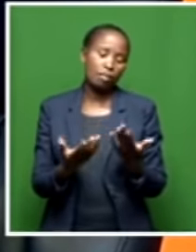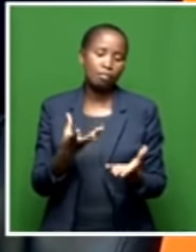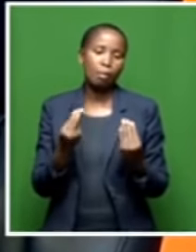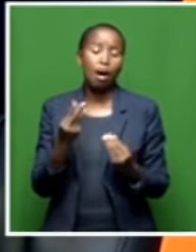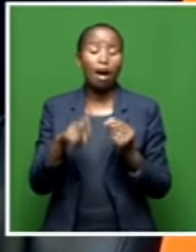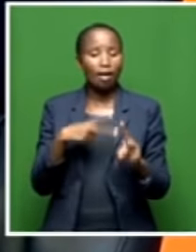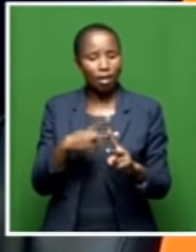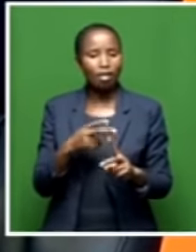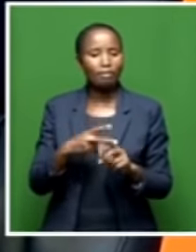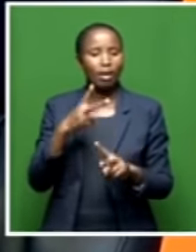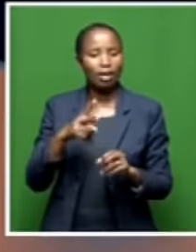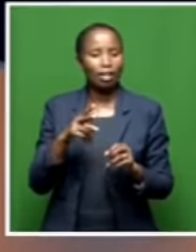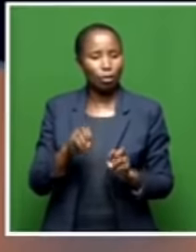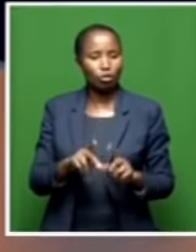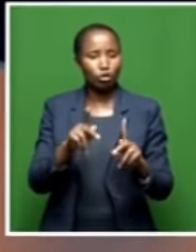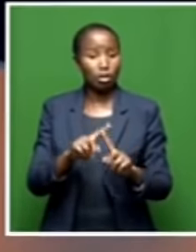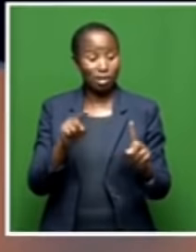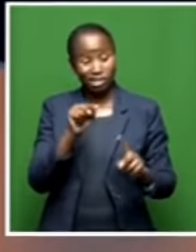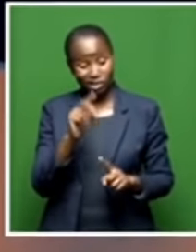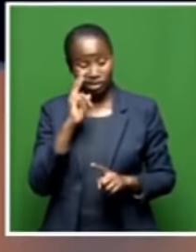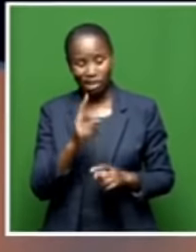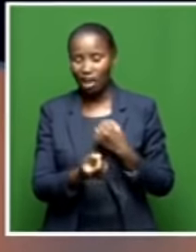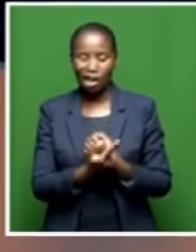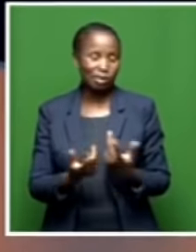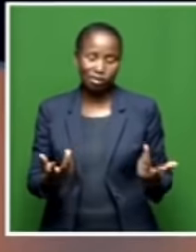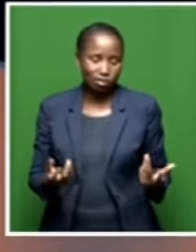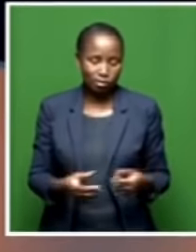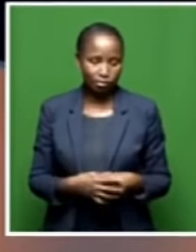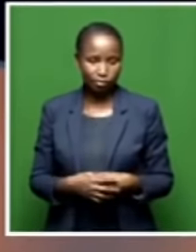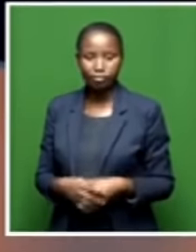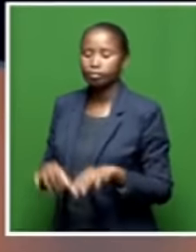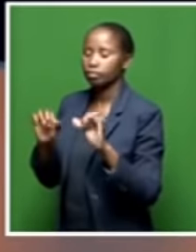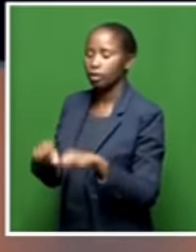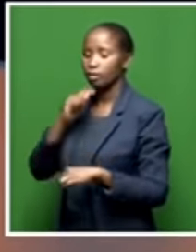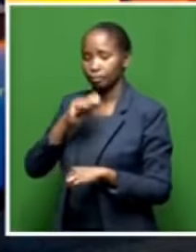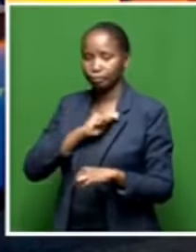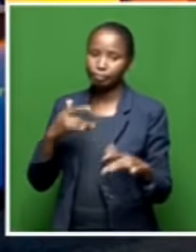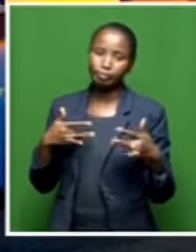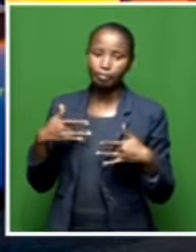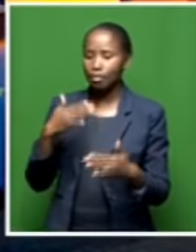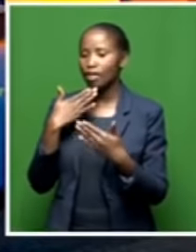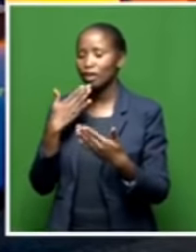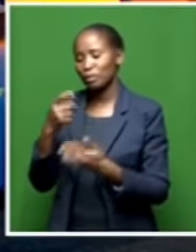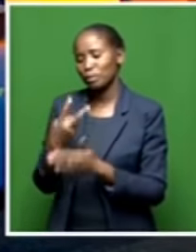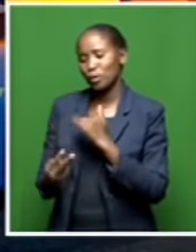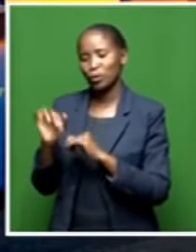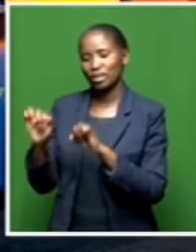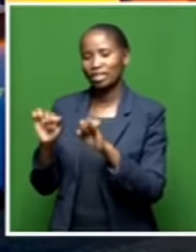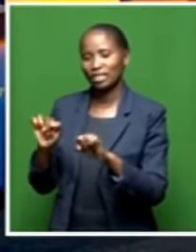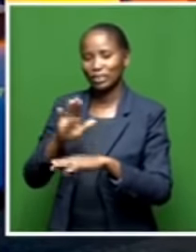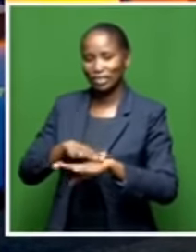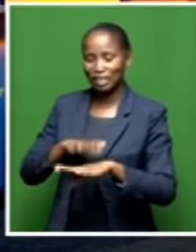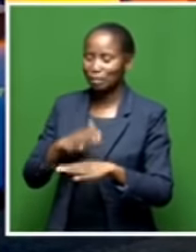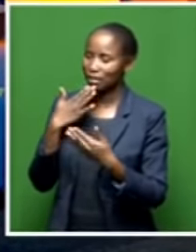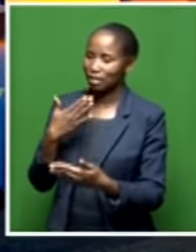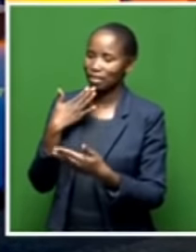happening. Very concerning indeed. Well, thank you to you both. I really do appreciate your time, and thank you so much for giving us this analysis. Of course, we'll be in